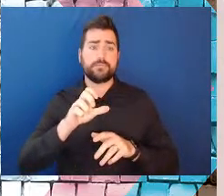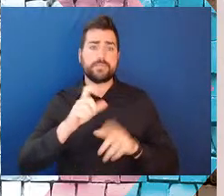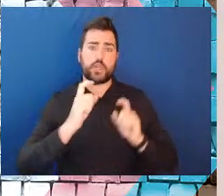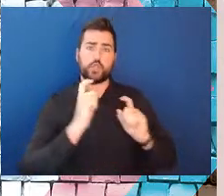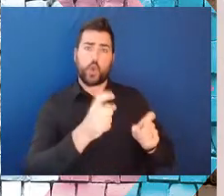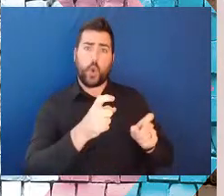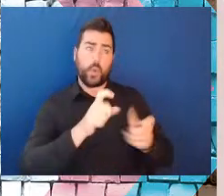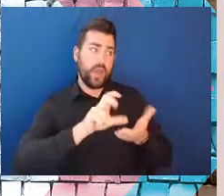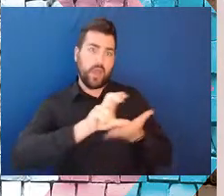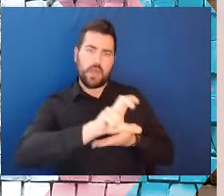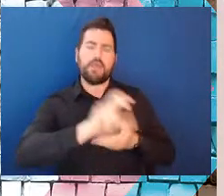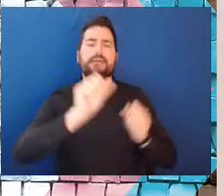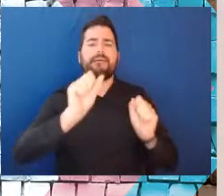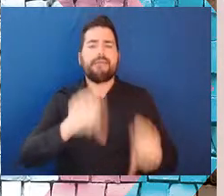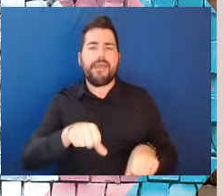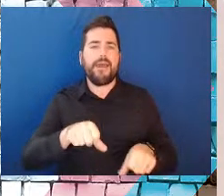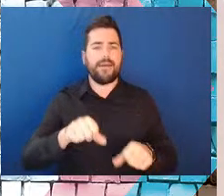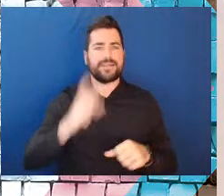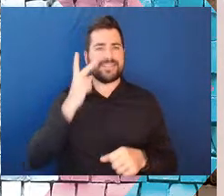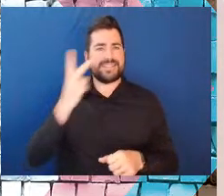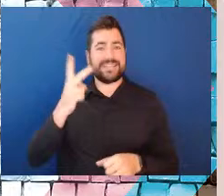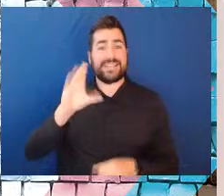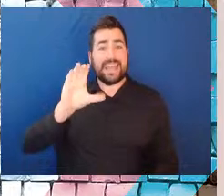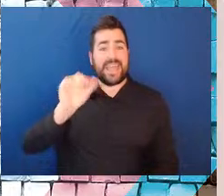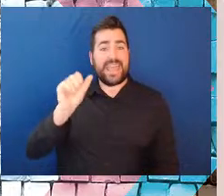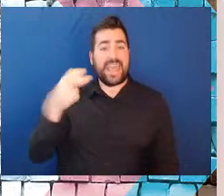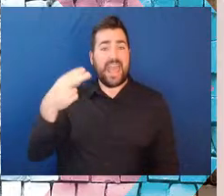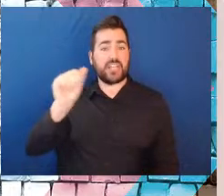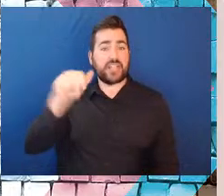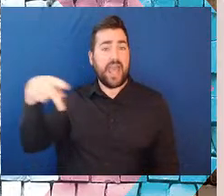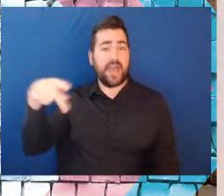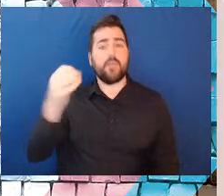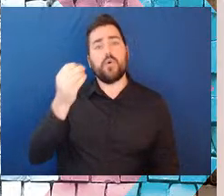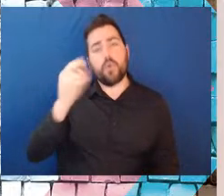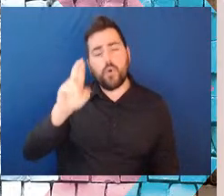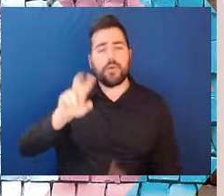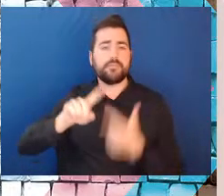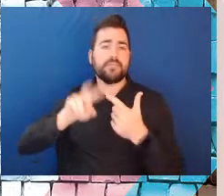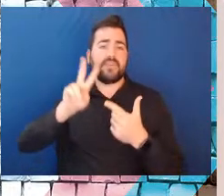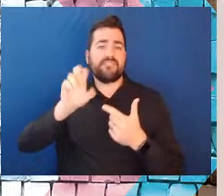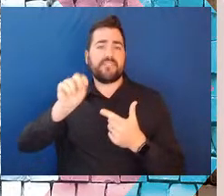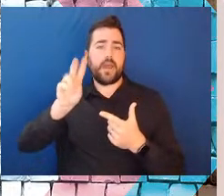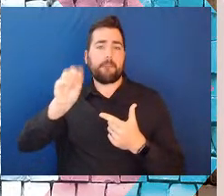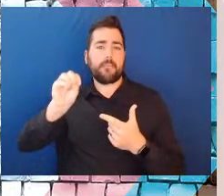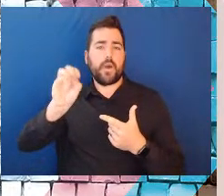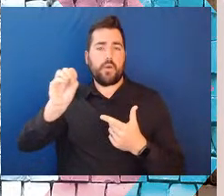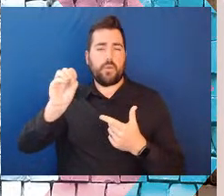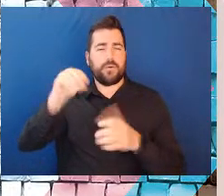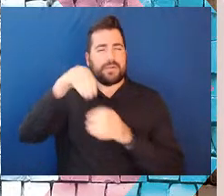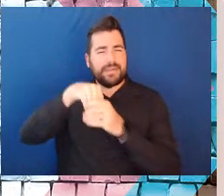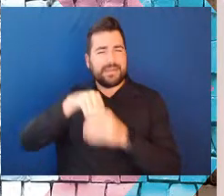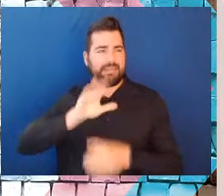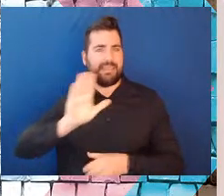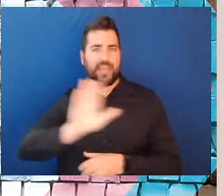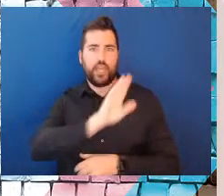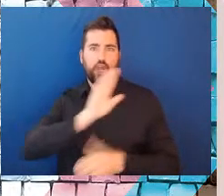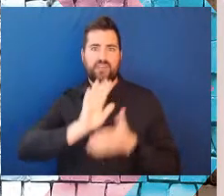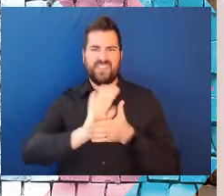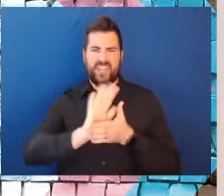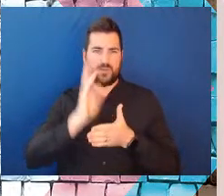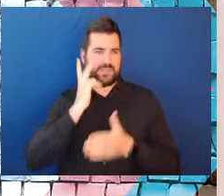Venmo will be provided in their videos. But don't feel obligated. You know, it helps a little bit, but we are just thankful to